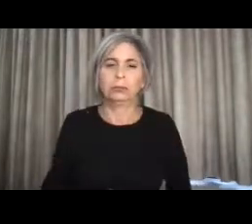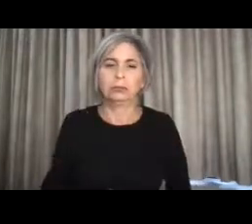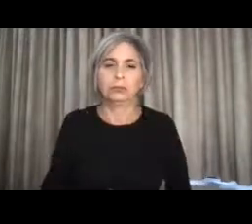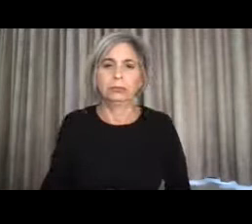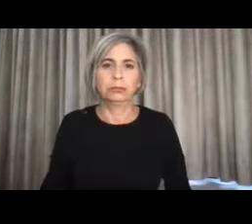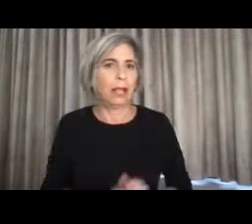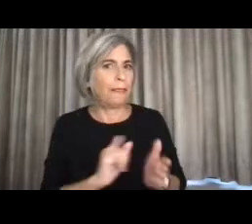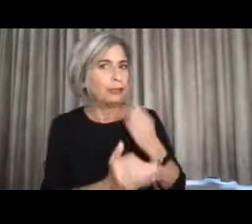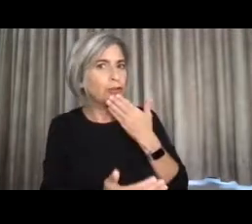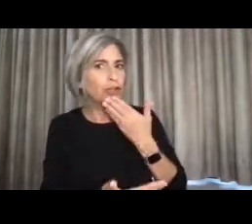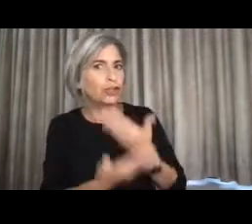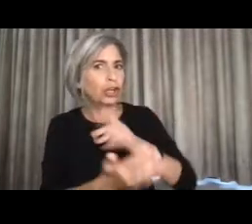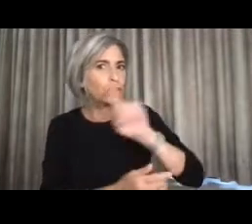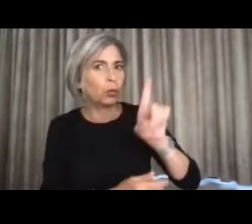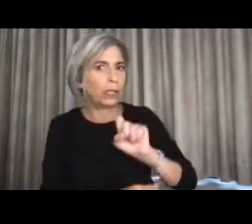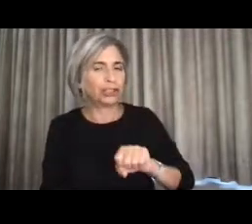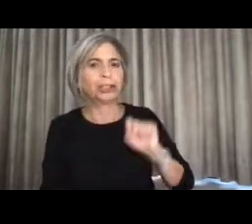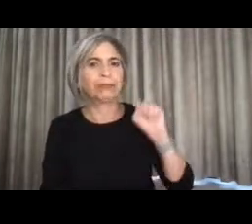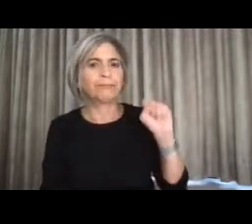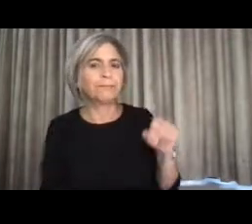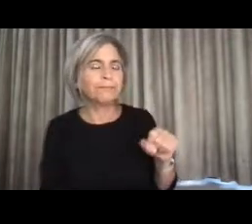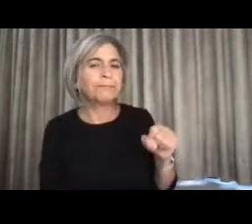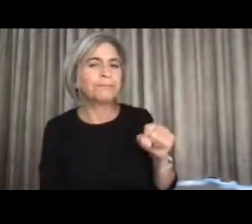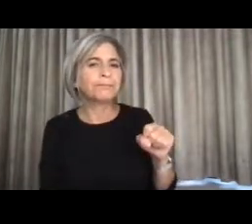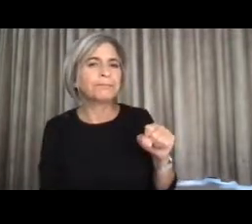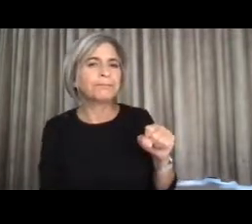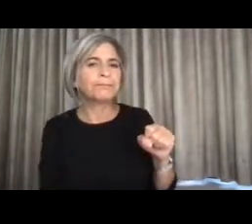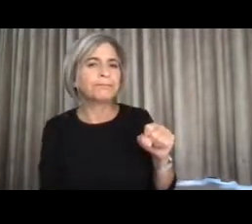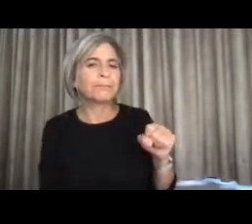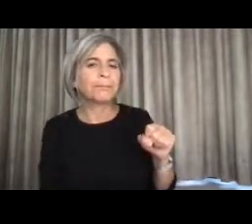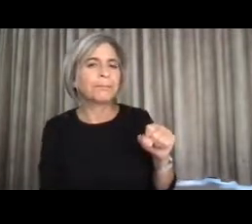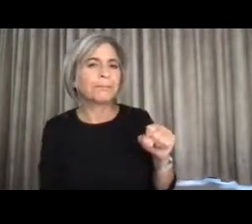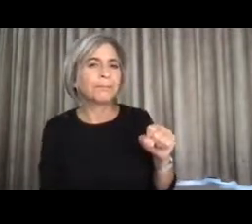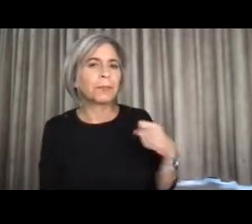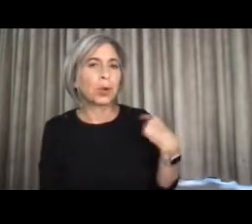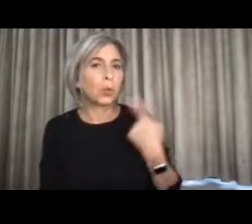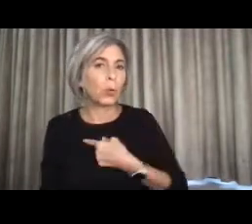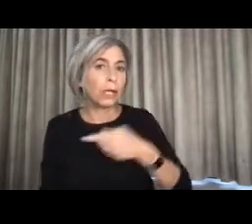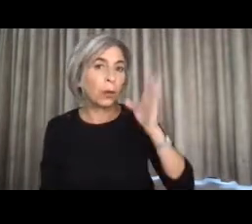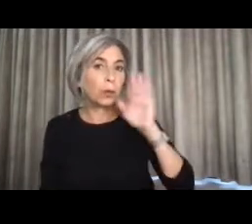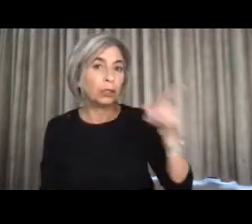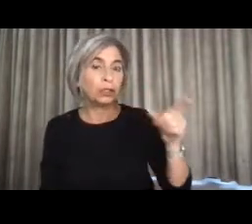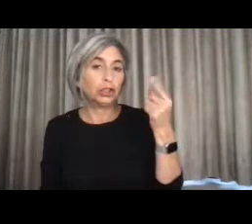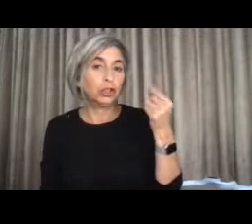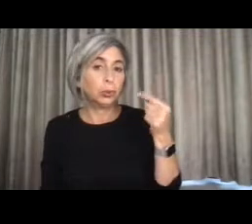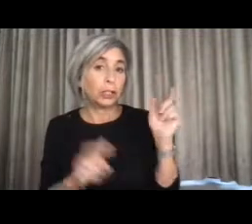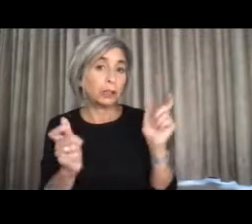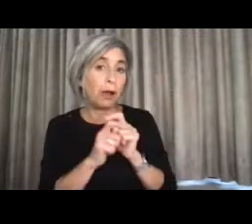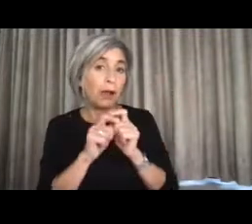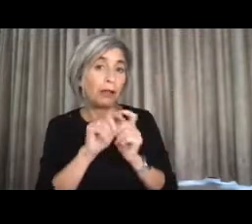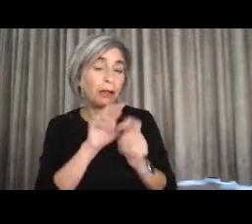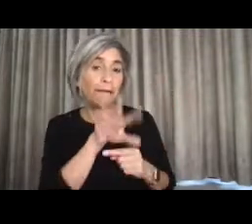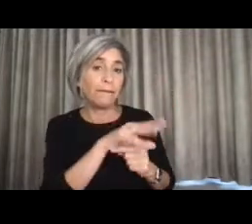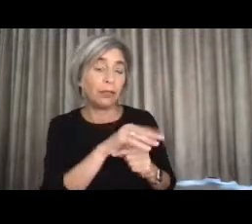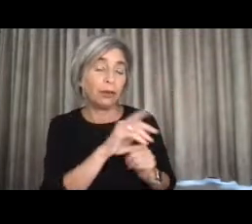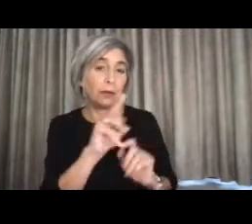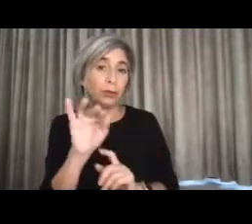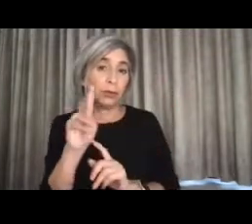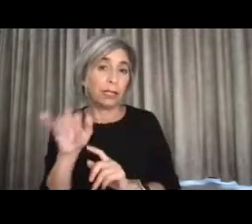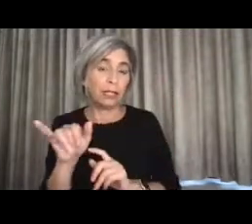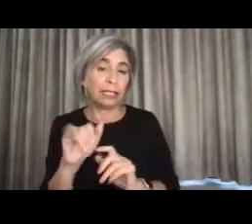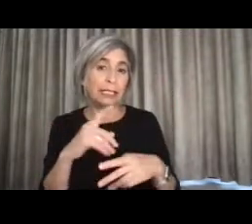That's a good question too. And we will do a small video from our utilities department was unable